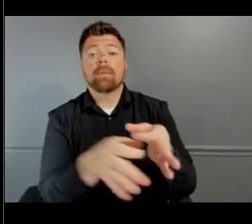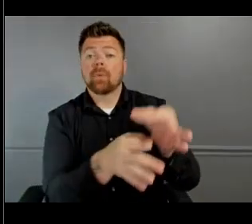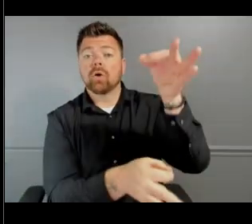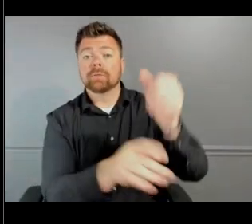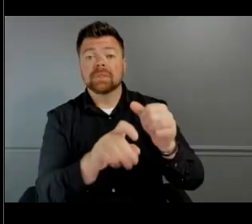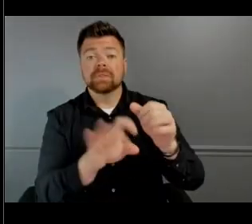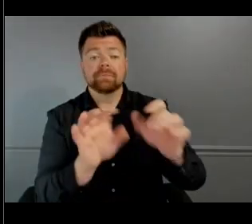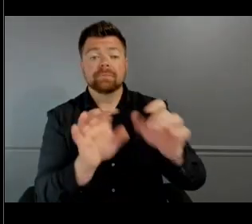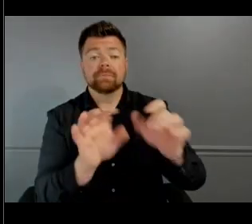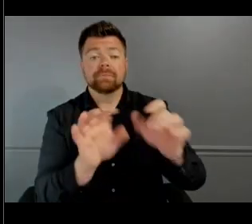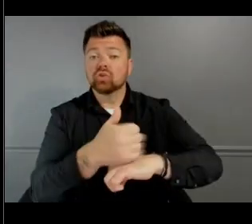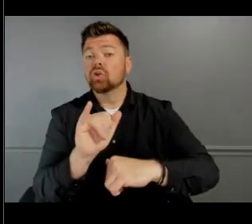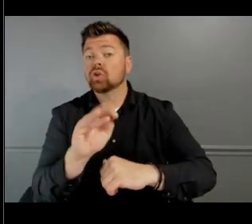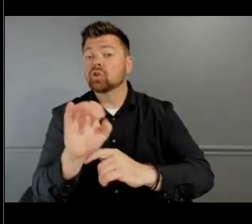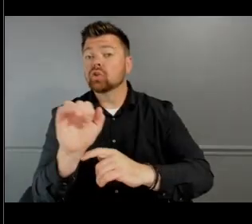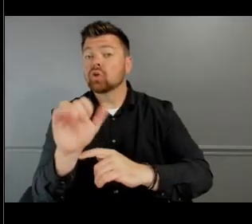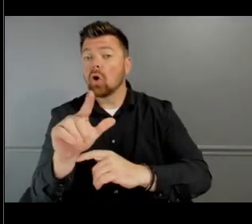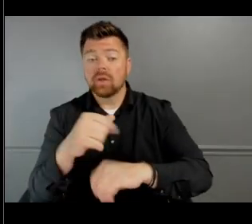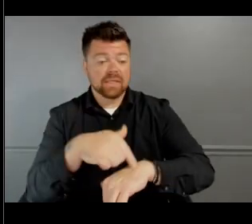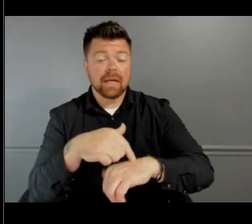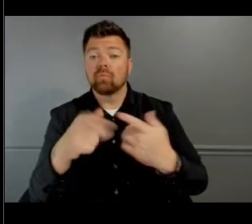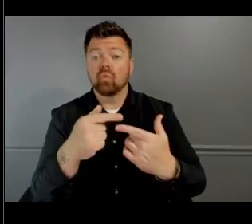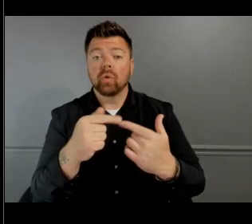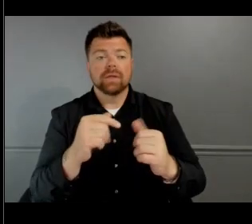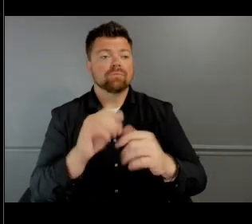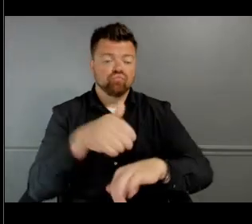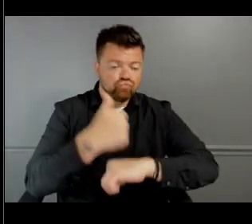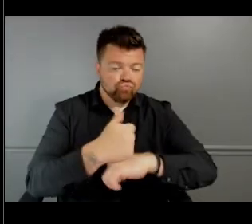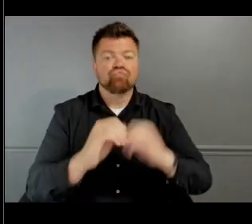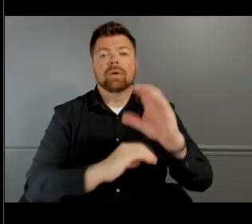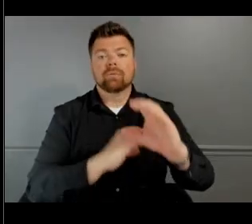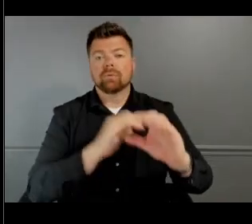installed at the time of construction.